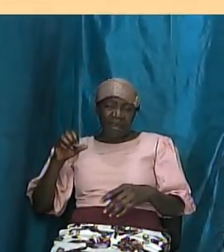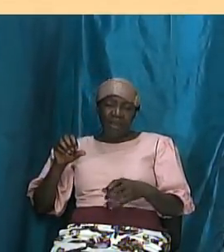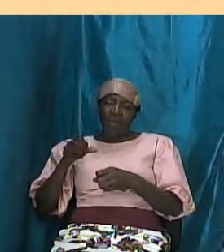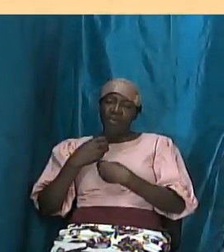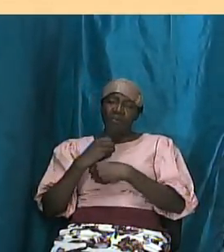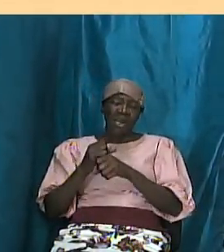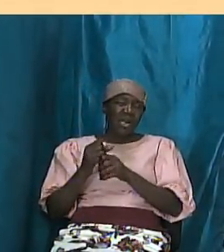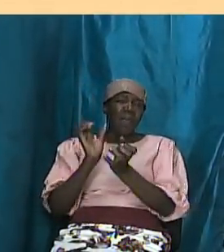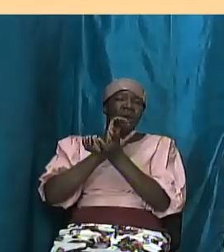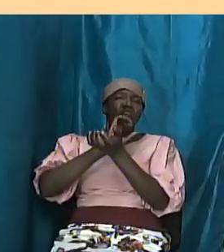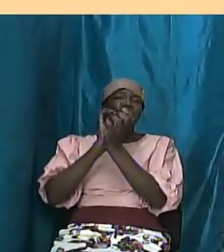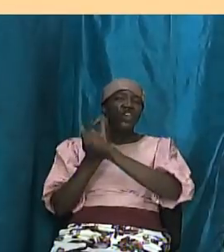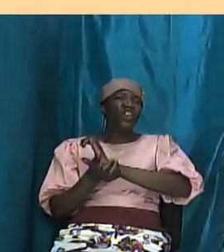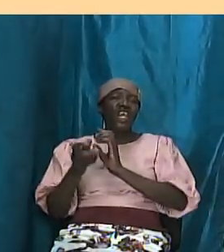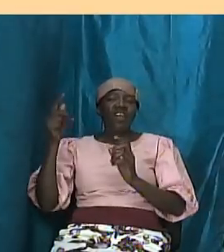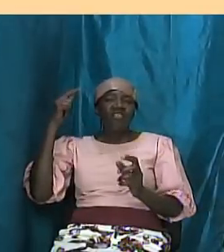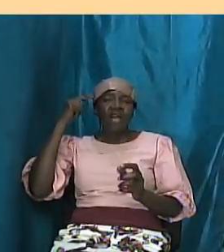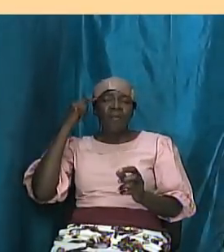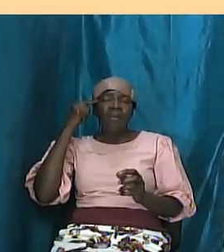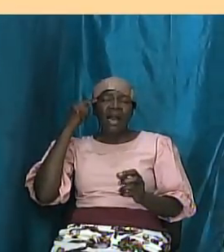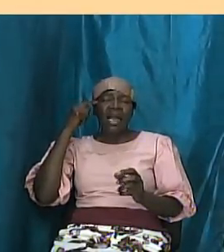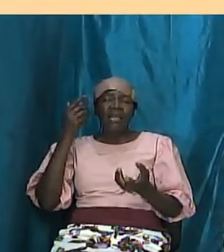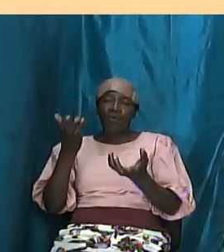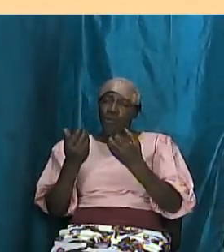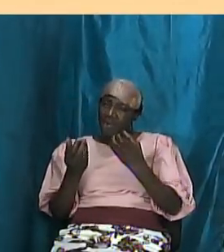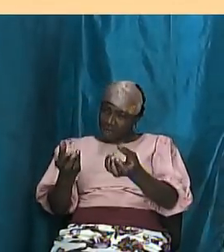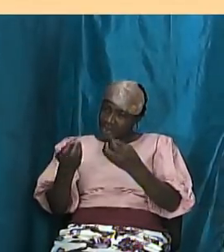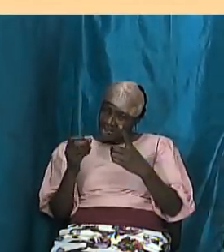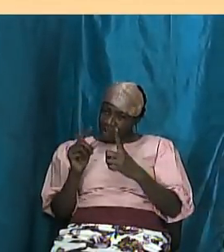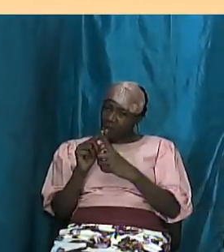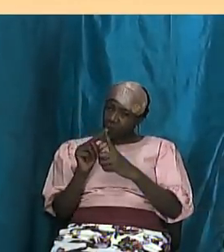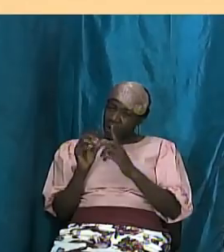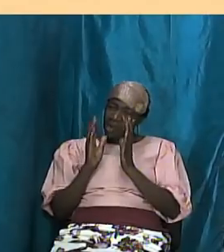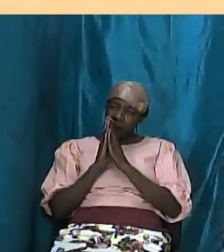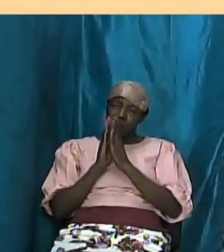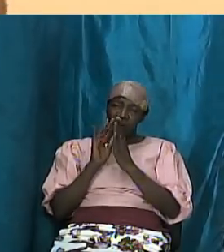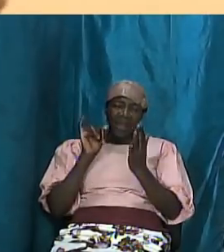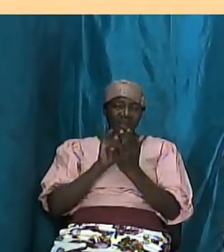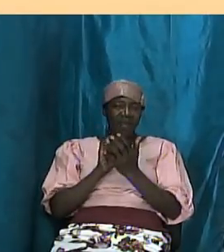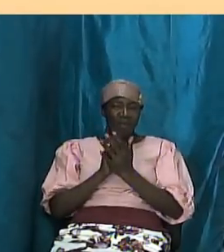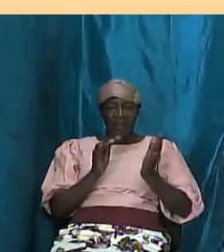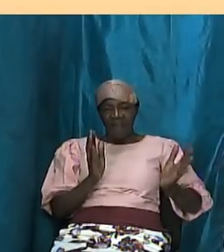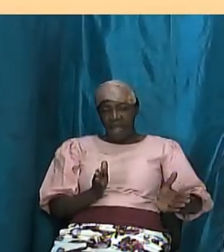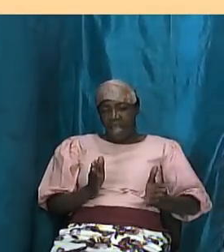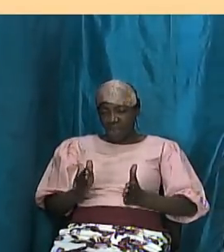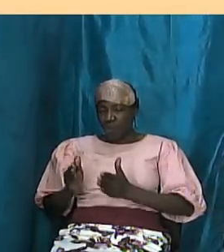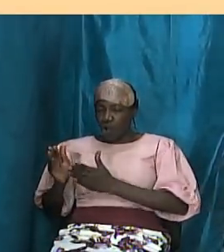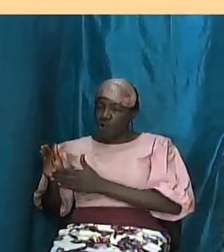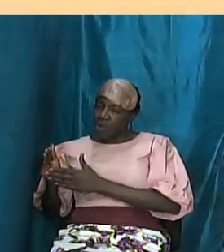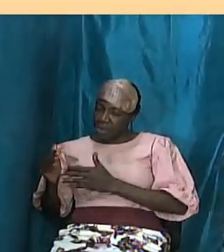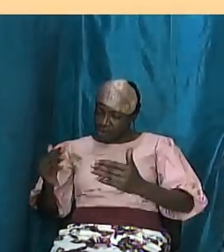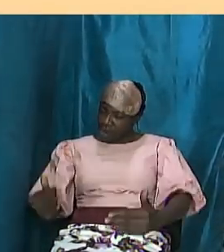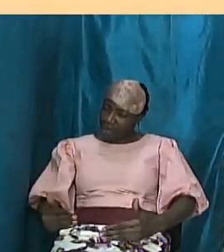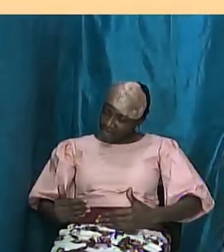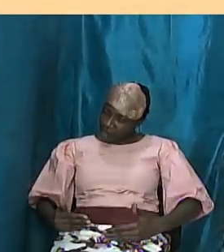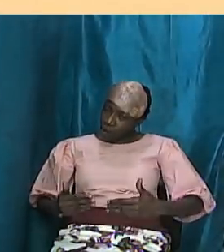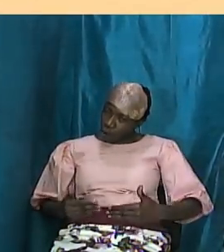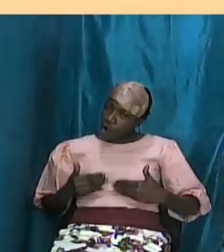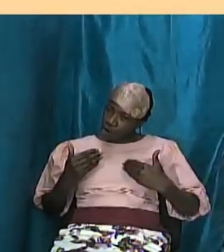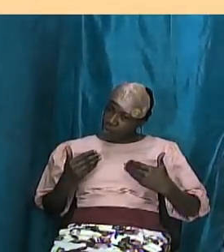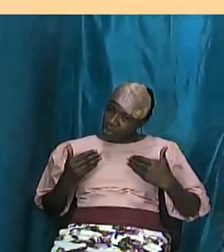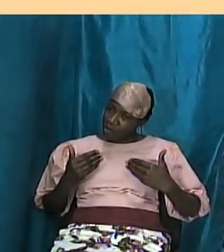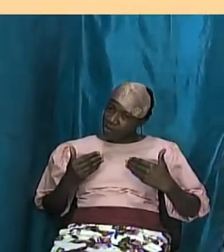are going to present the word, and I pray that we encourage all our youngsters to get into Genesis,